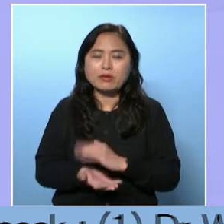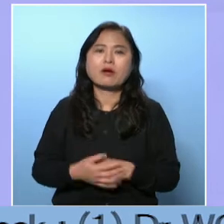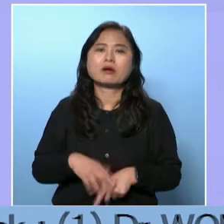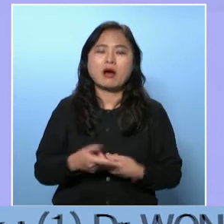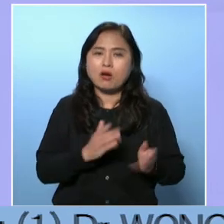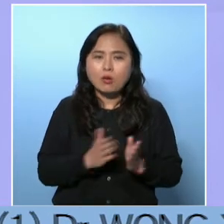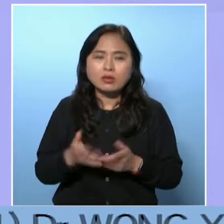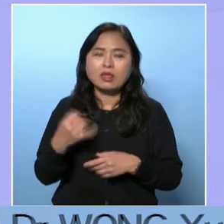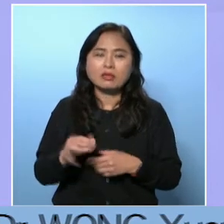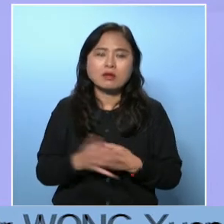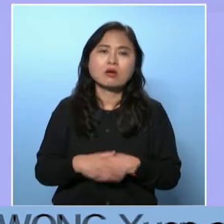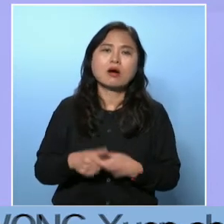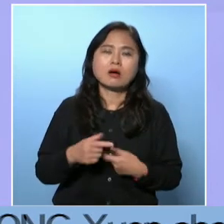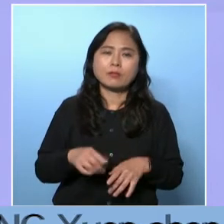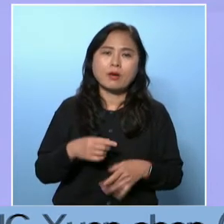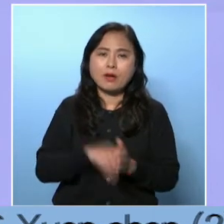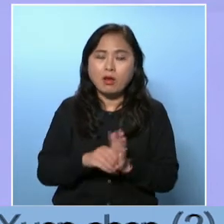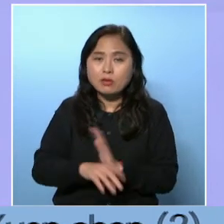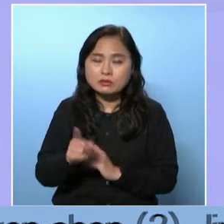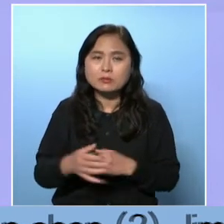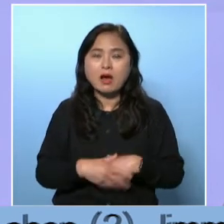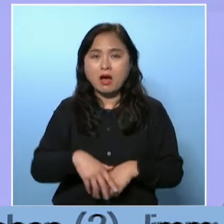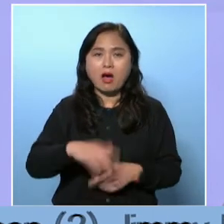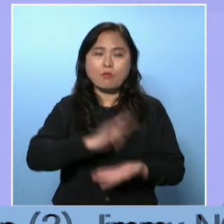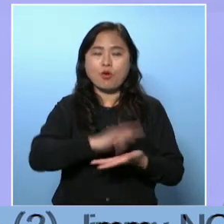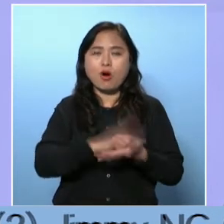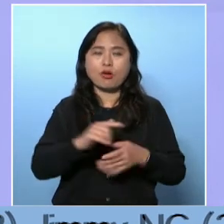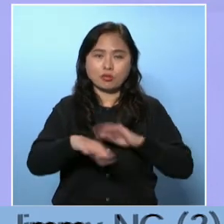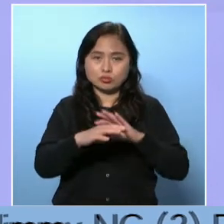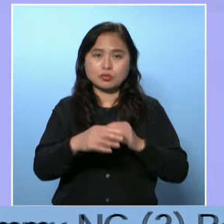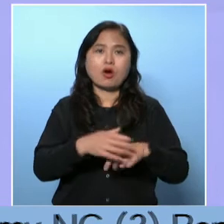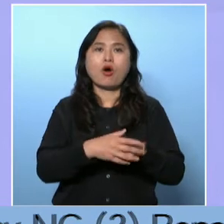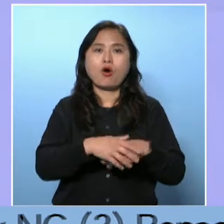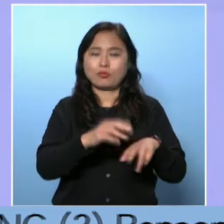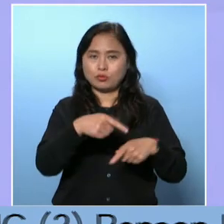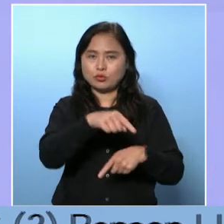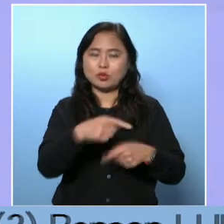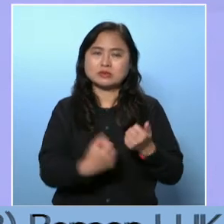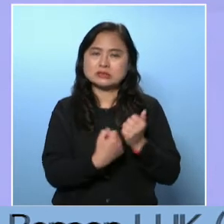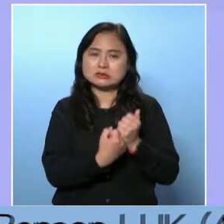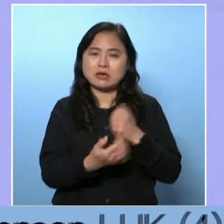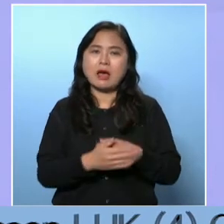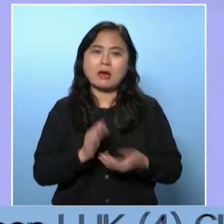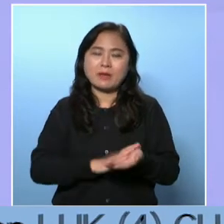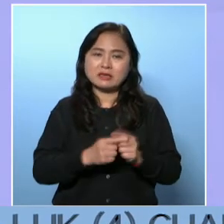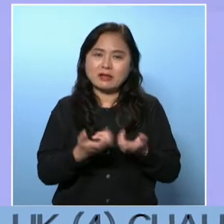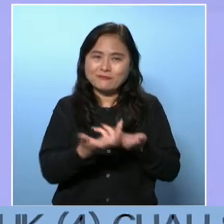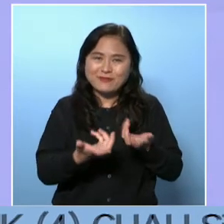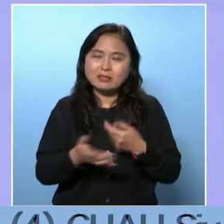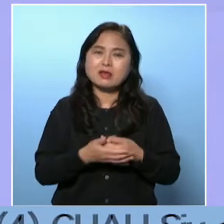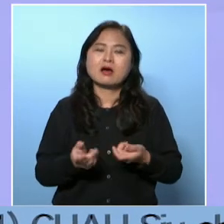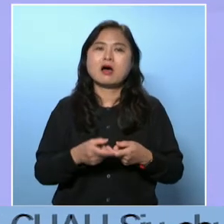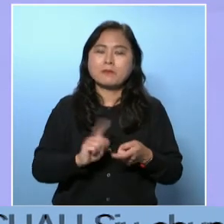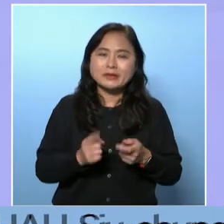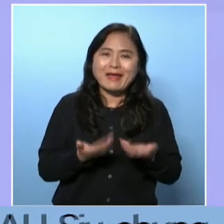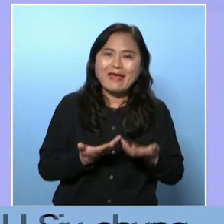beds and doctors to relieve this pressure. Wuhan started triaging,